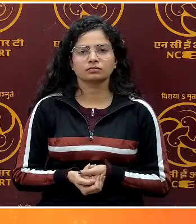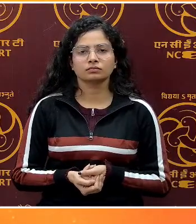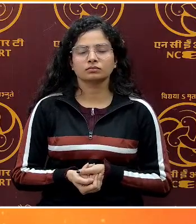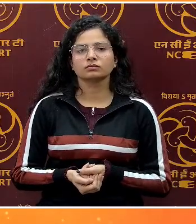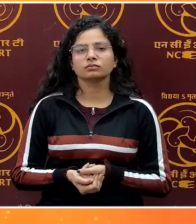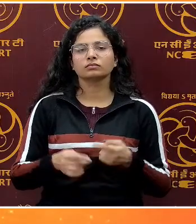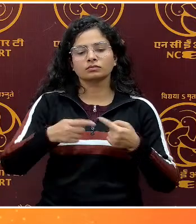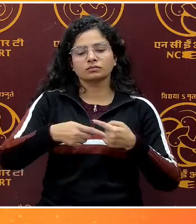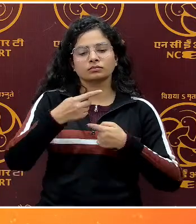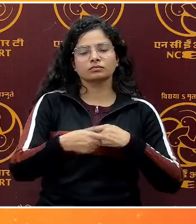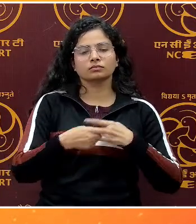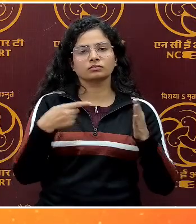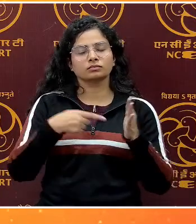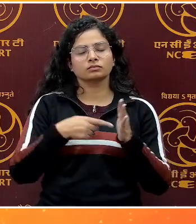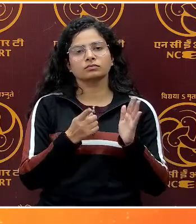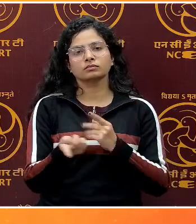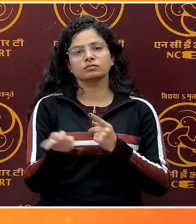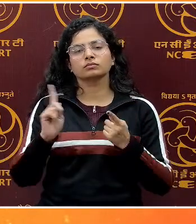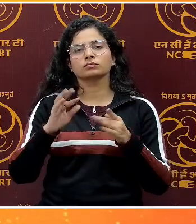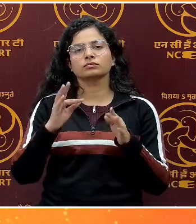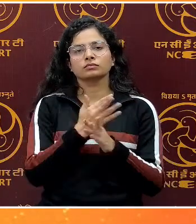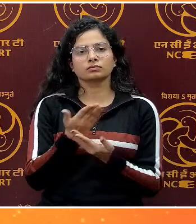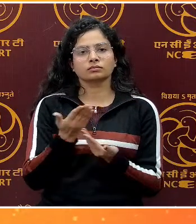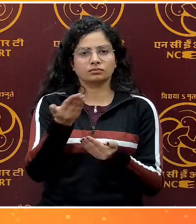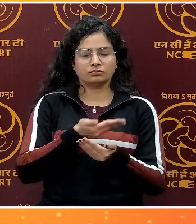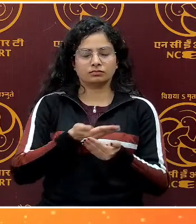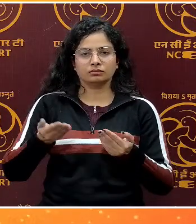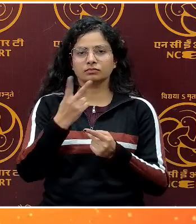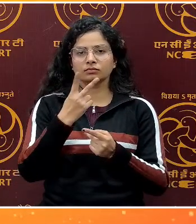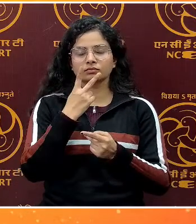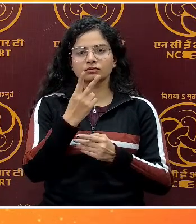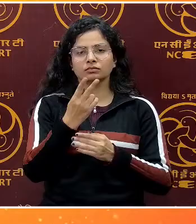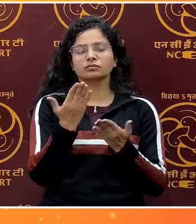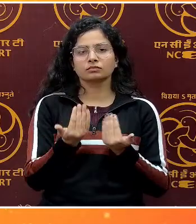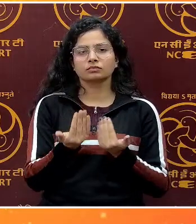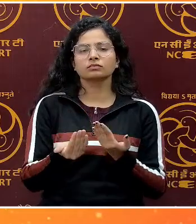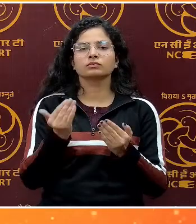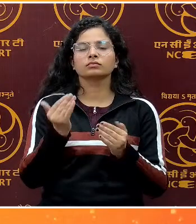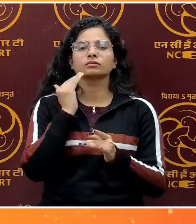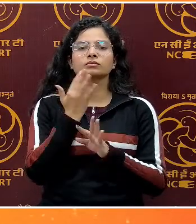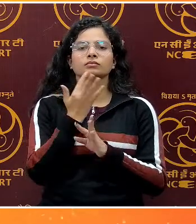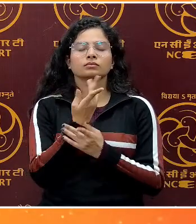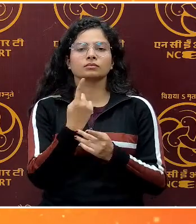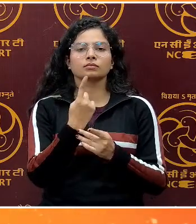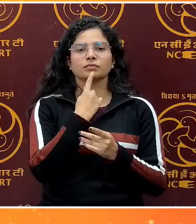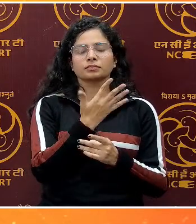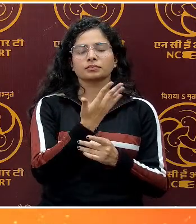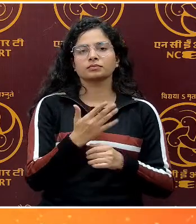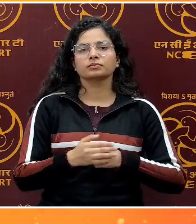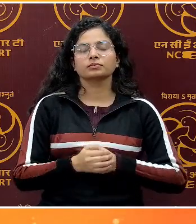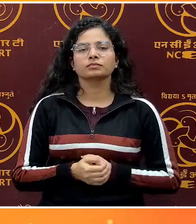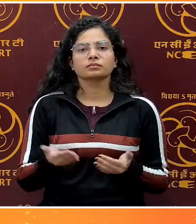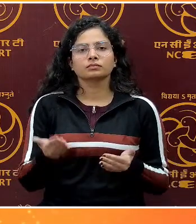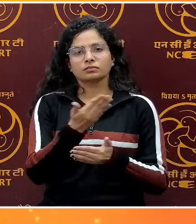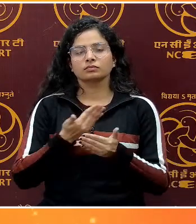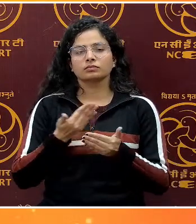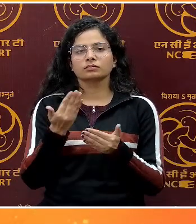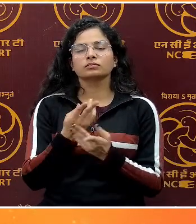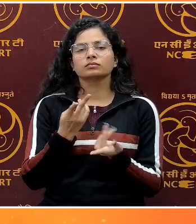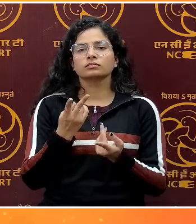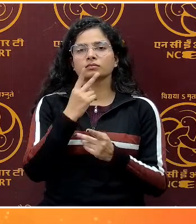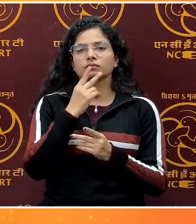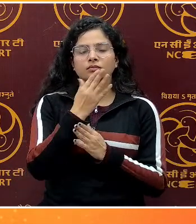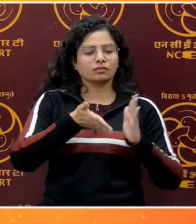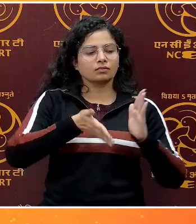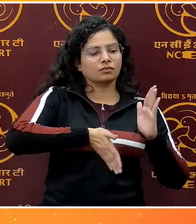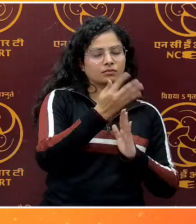Right. Regular reflection, when it is happening, we are able to see ourselves, like in case of mirrors. Okay, we are not able to see ourselves through the